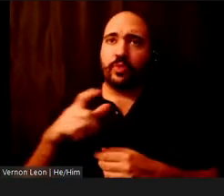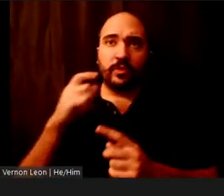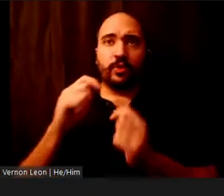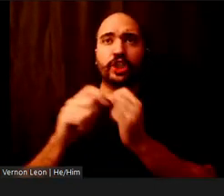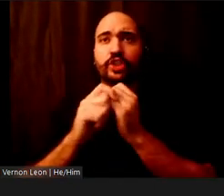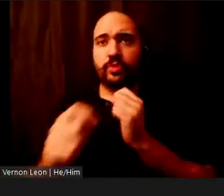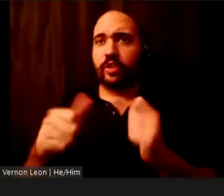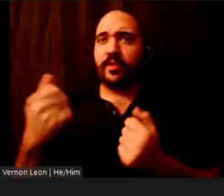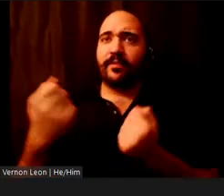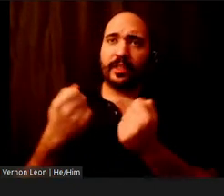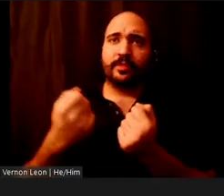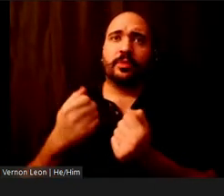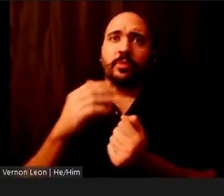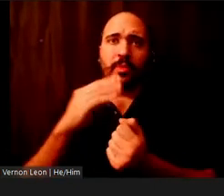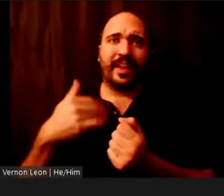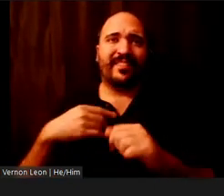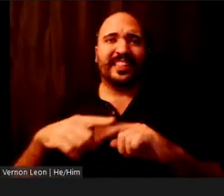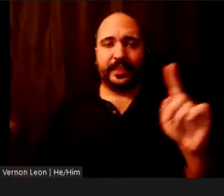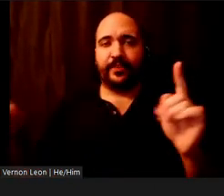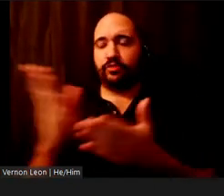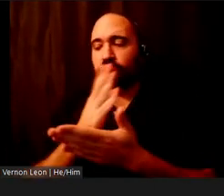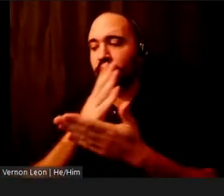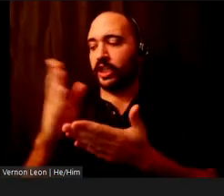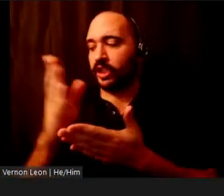and other vehicle types would have different ranges.